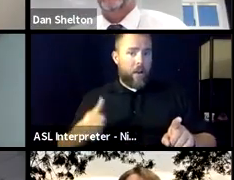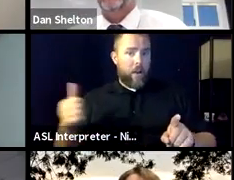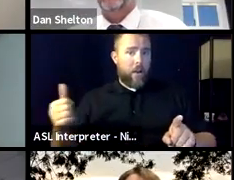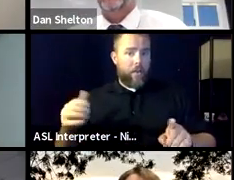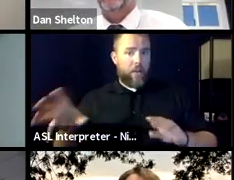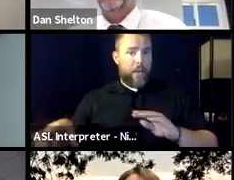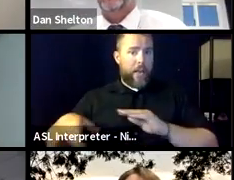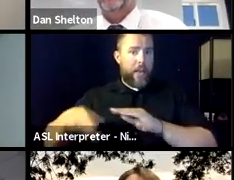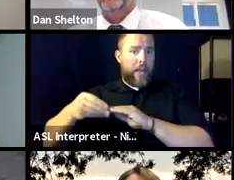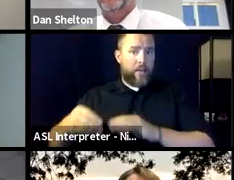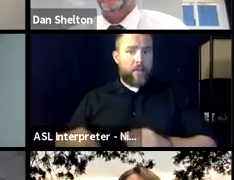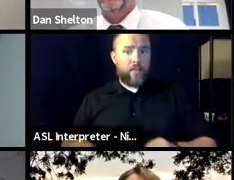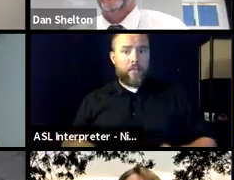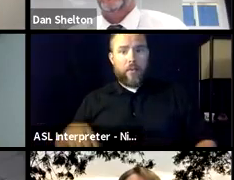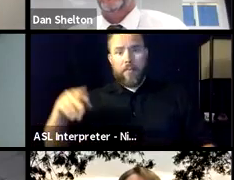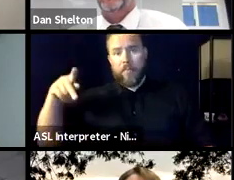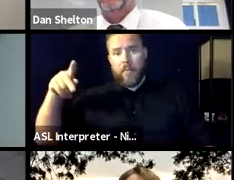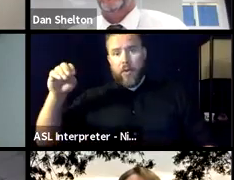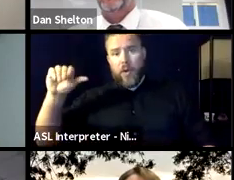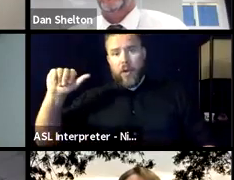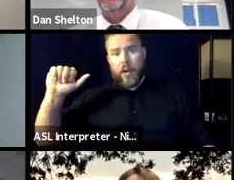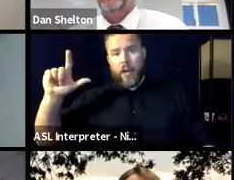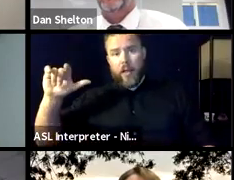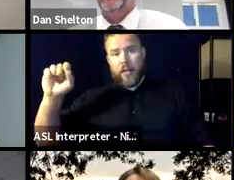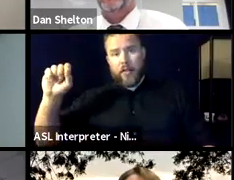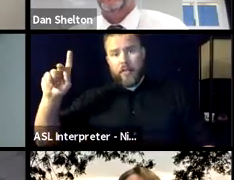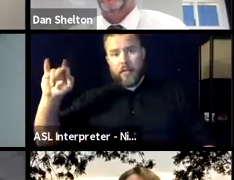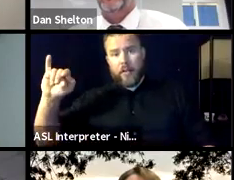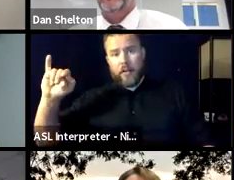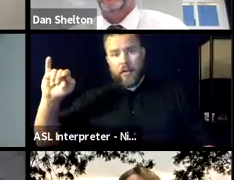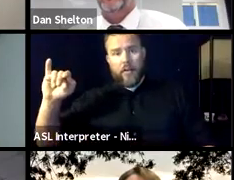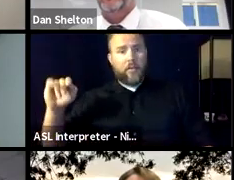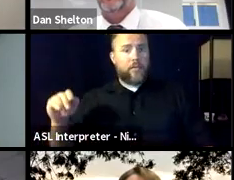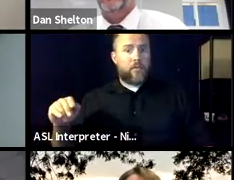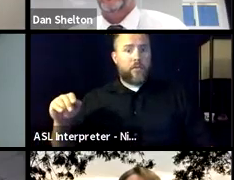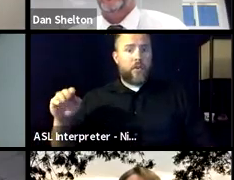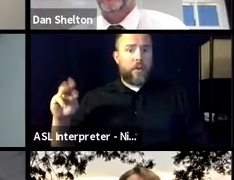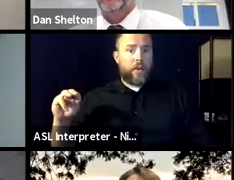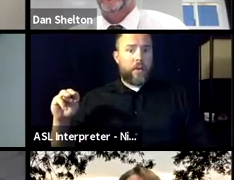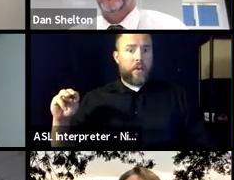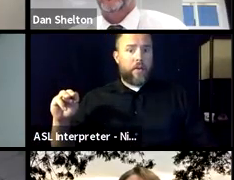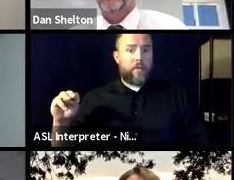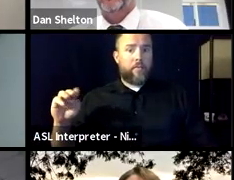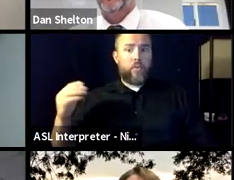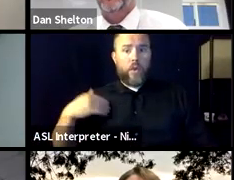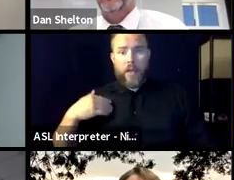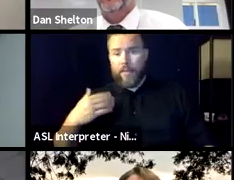Moriak or Mr. Pulaski, do you want to make a motion about someone being an alternate?